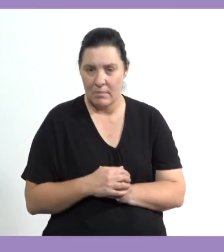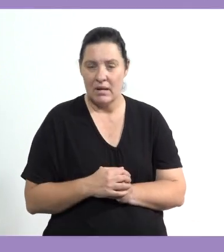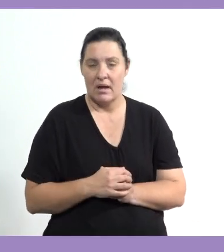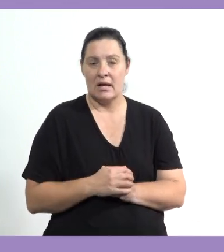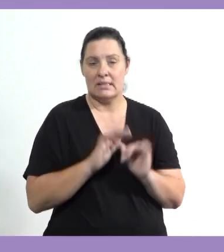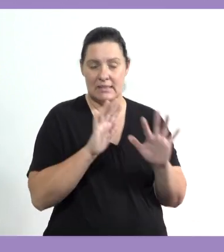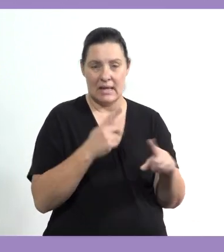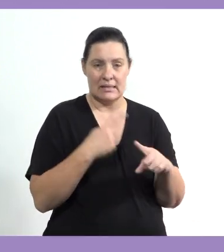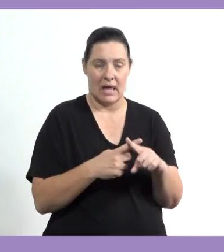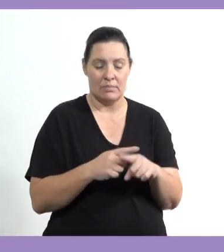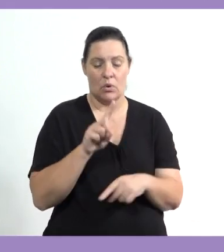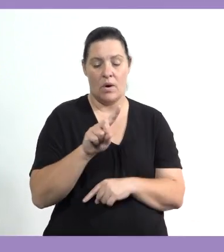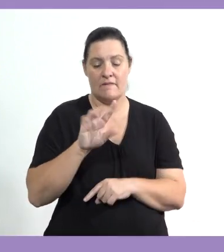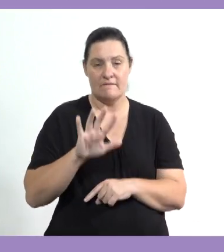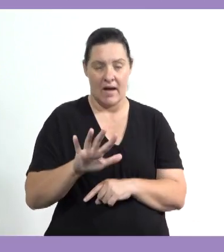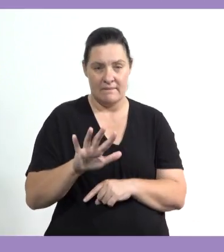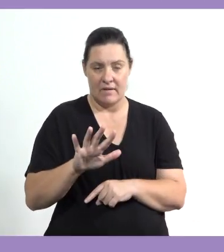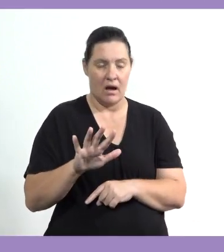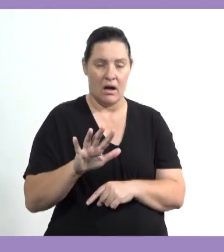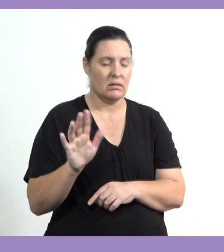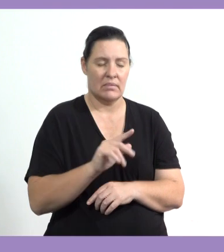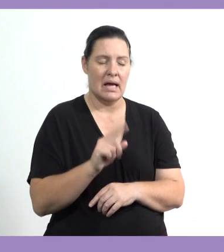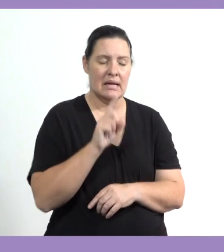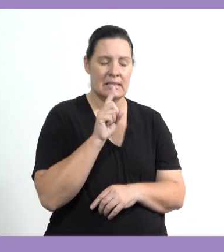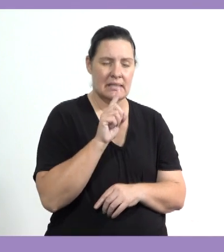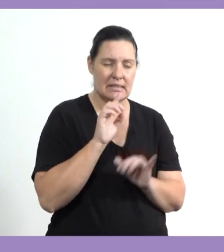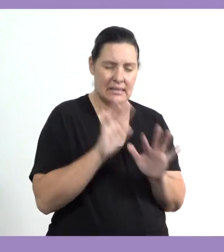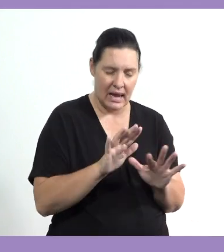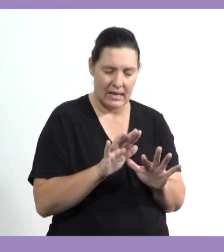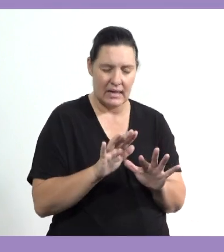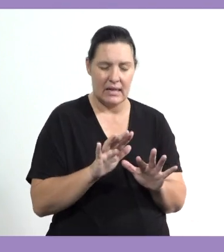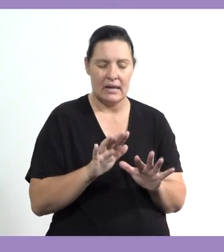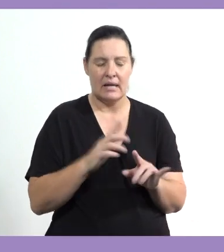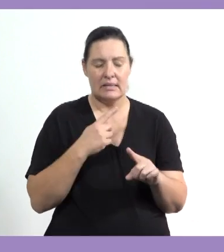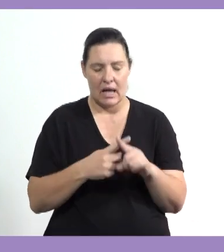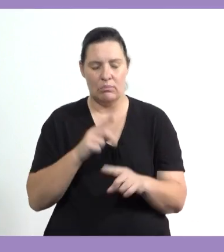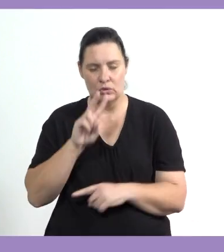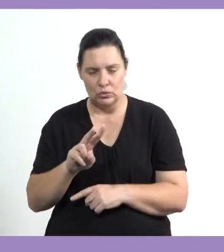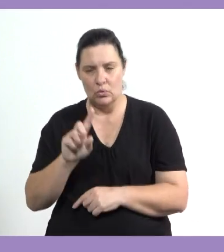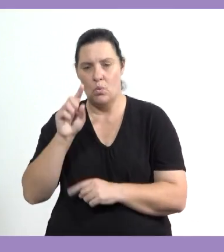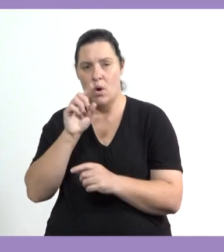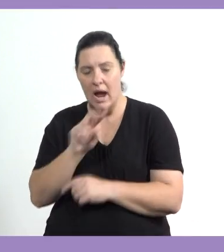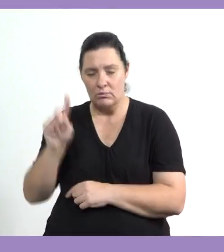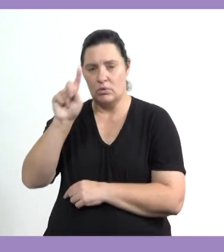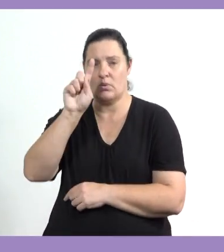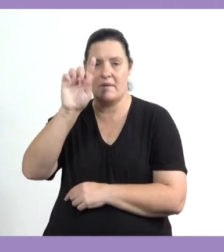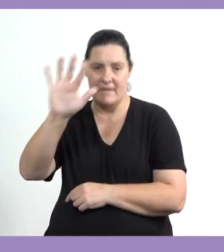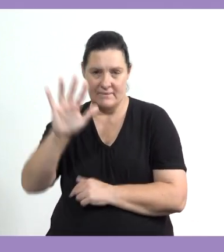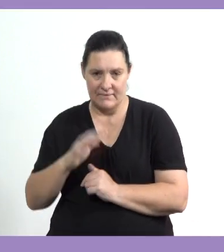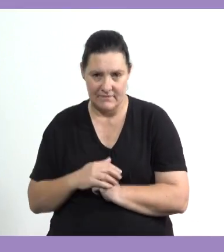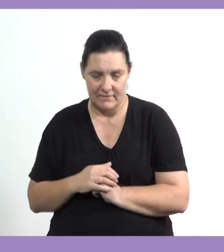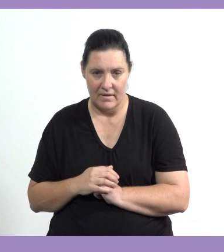That is going to be 10 multiplied by 2 exponent 15.